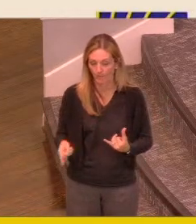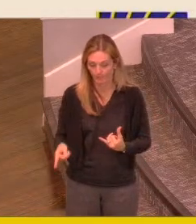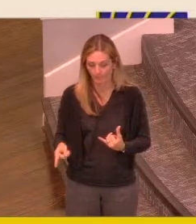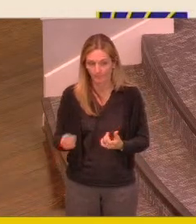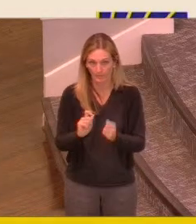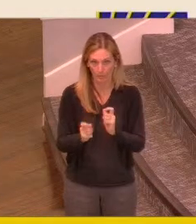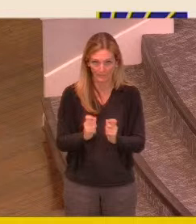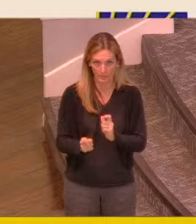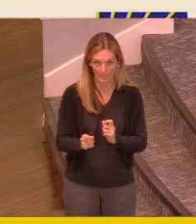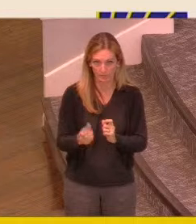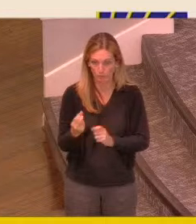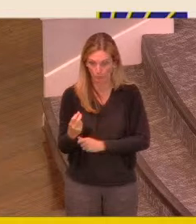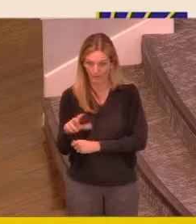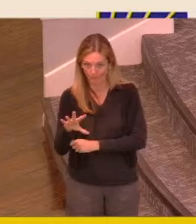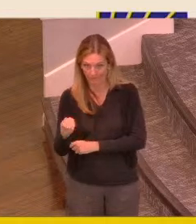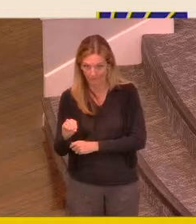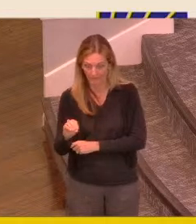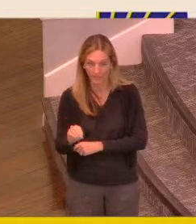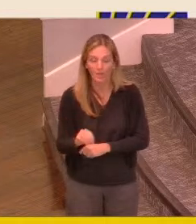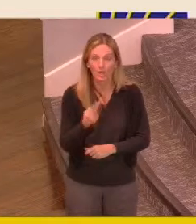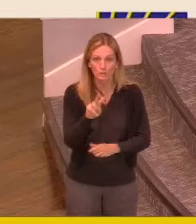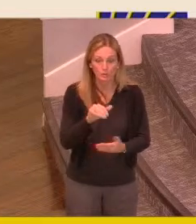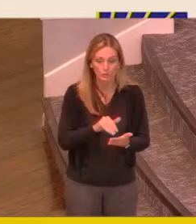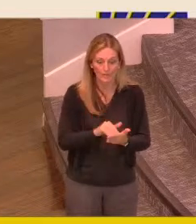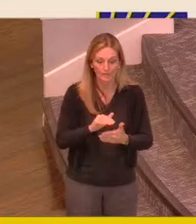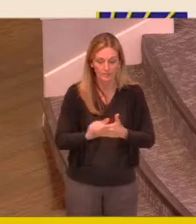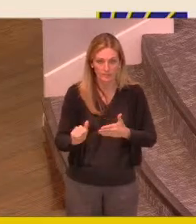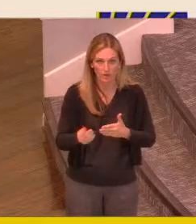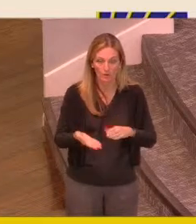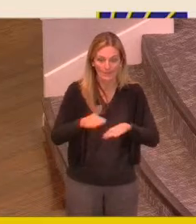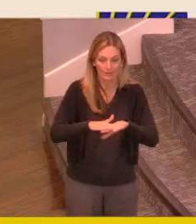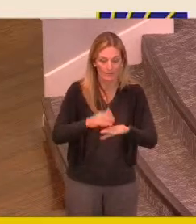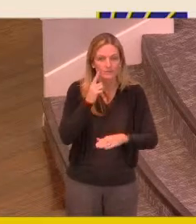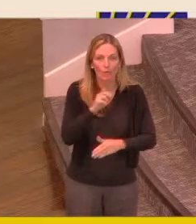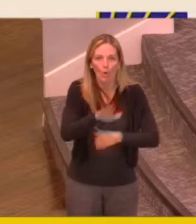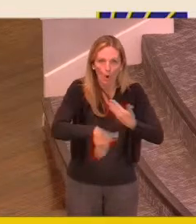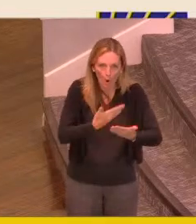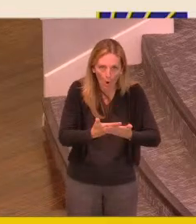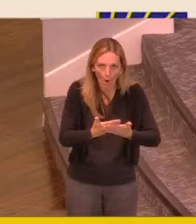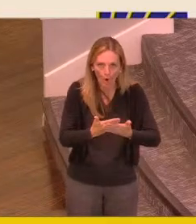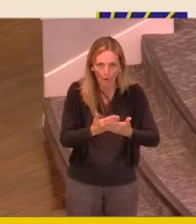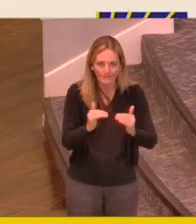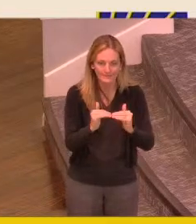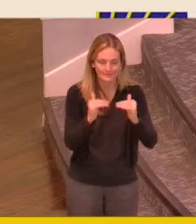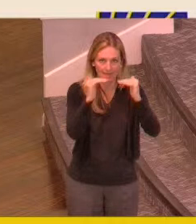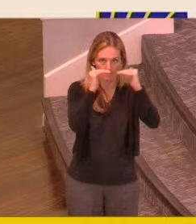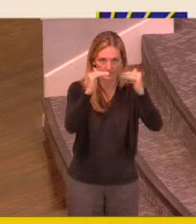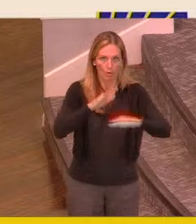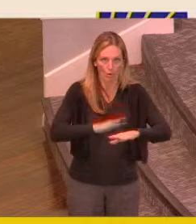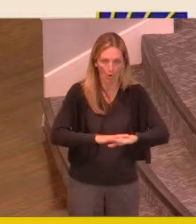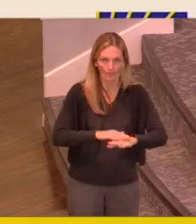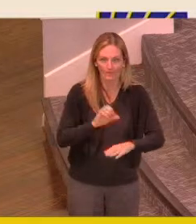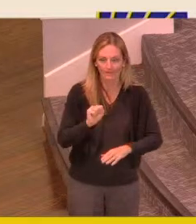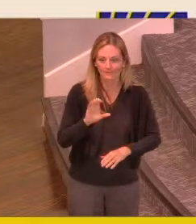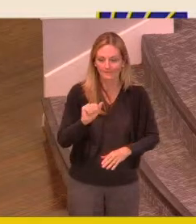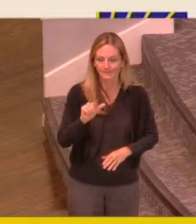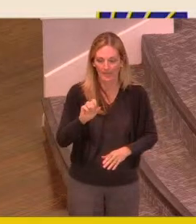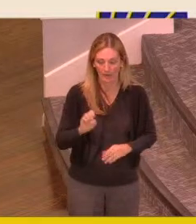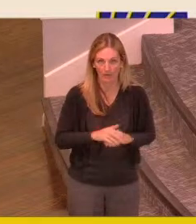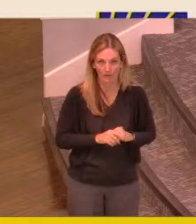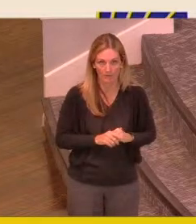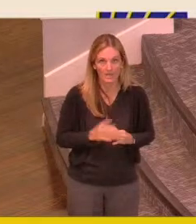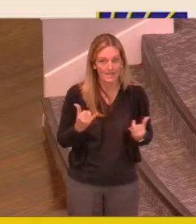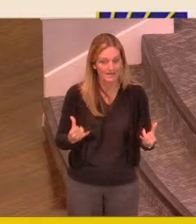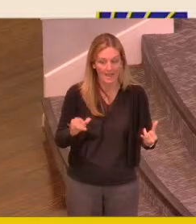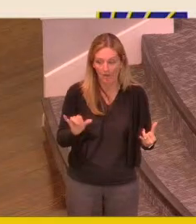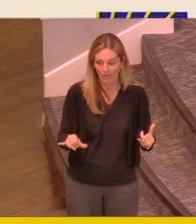a $2,000 increase on all the steps on the scale. The state made that increase